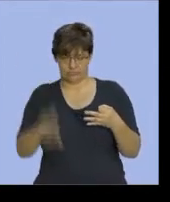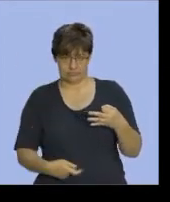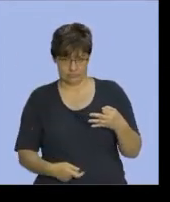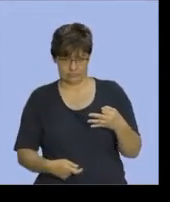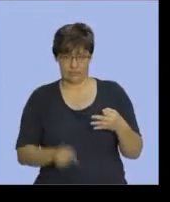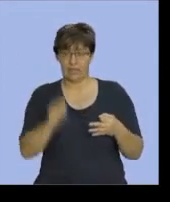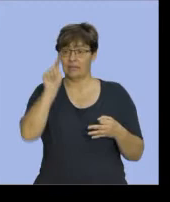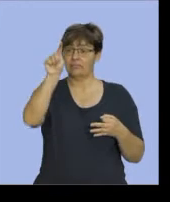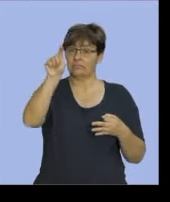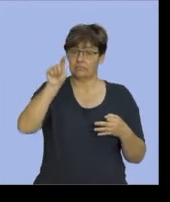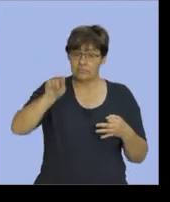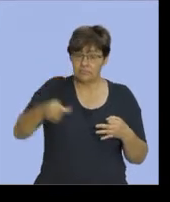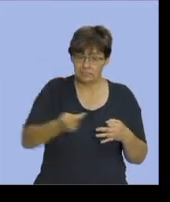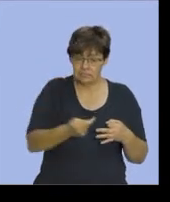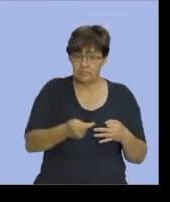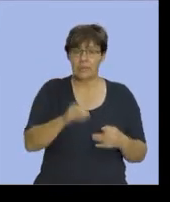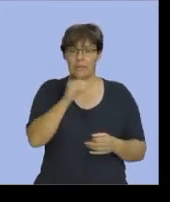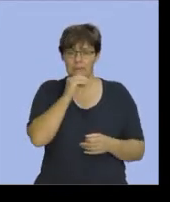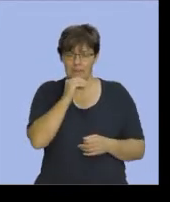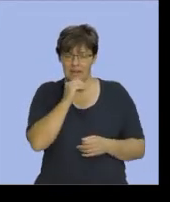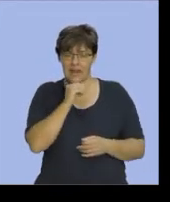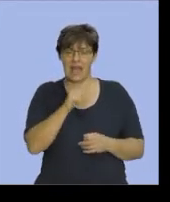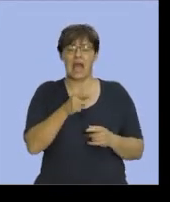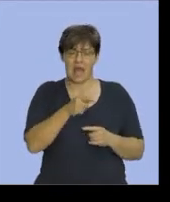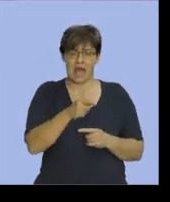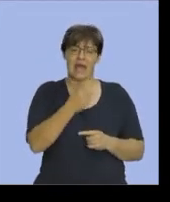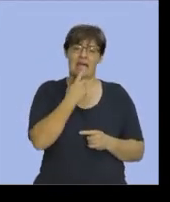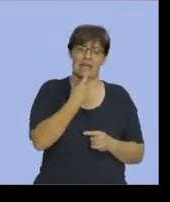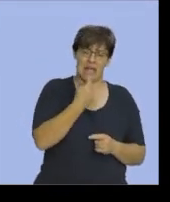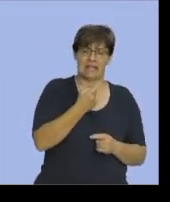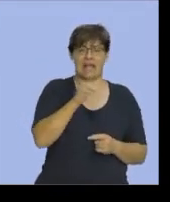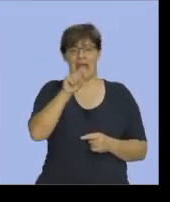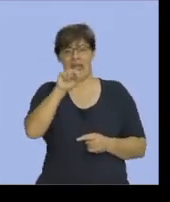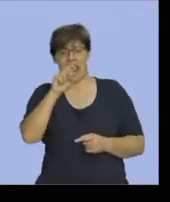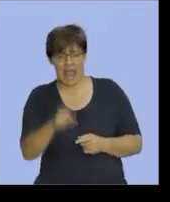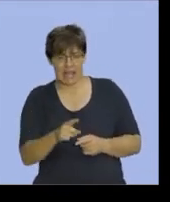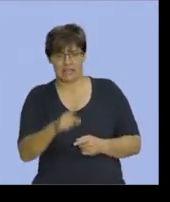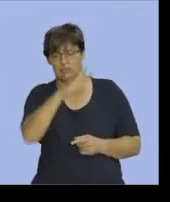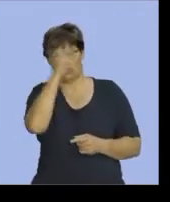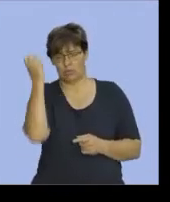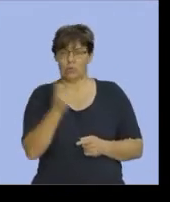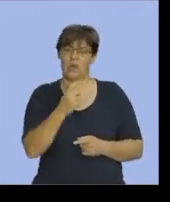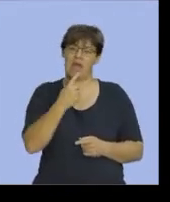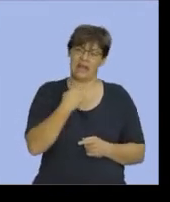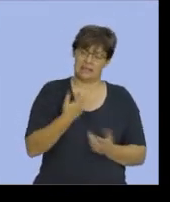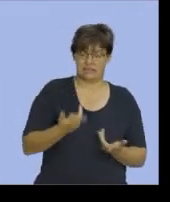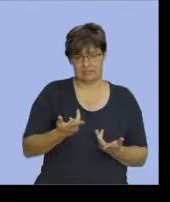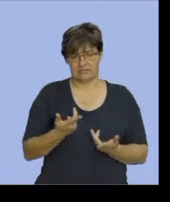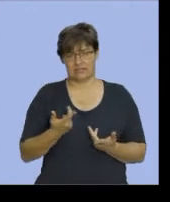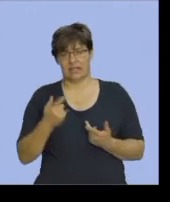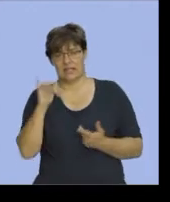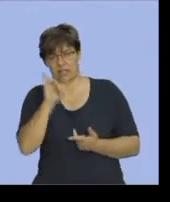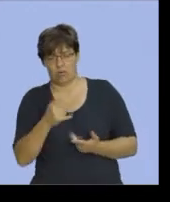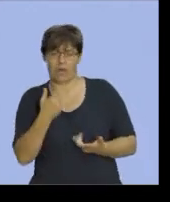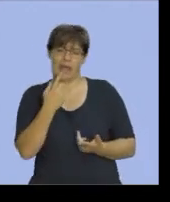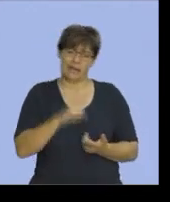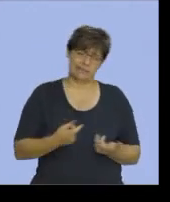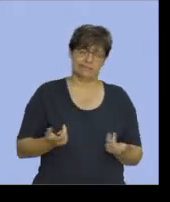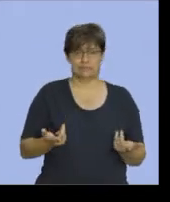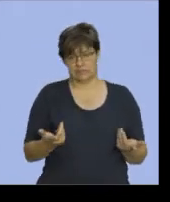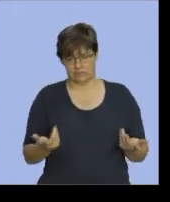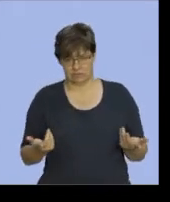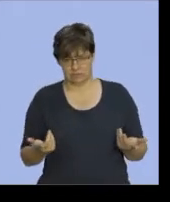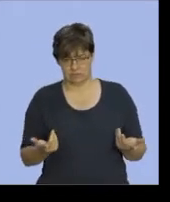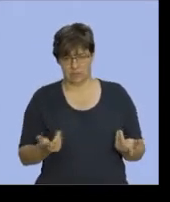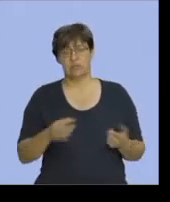The semicolon means red and blue and yellow and green continuously. So please don't then